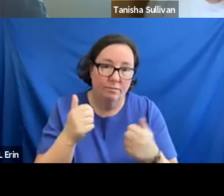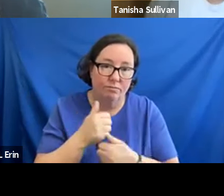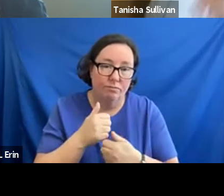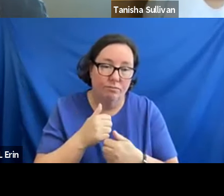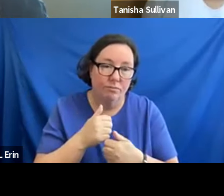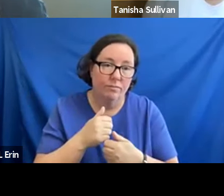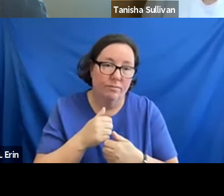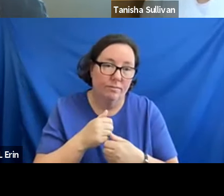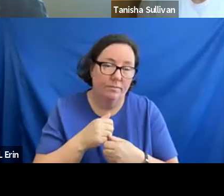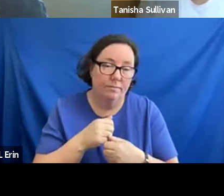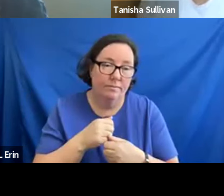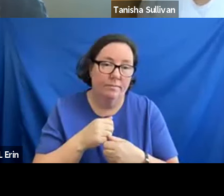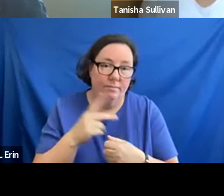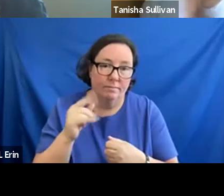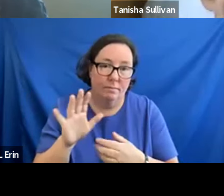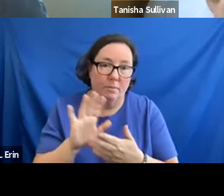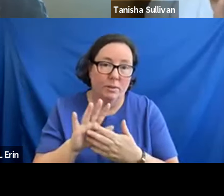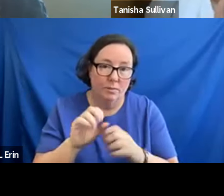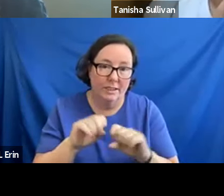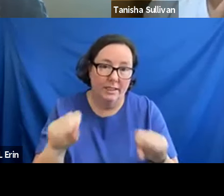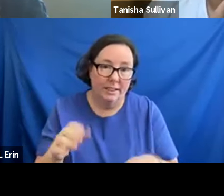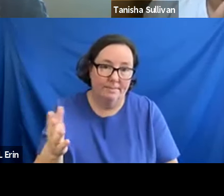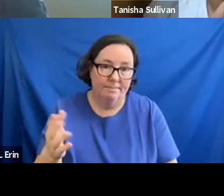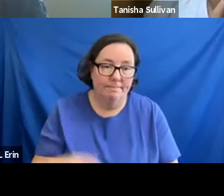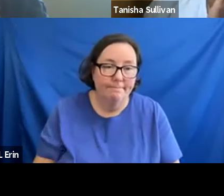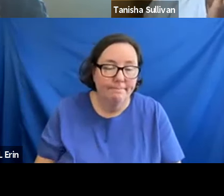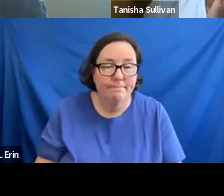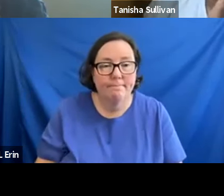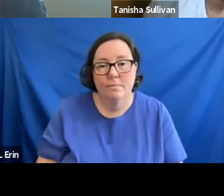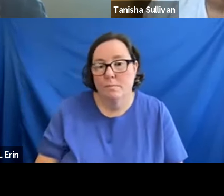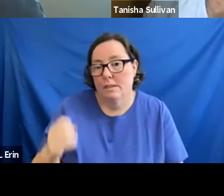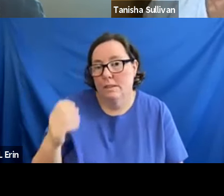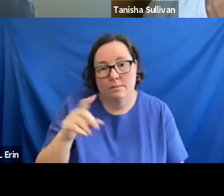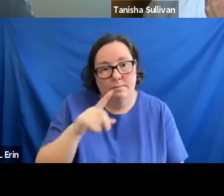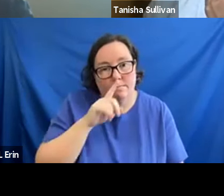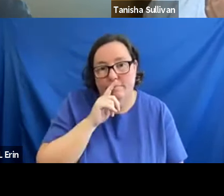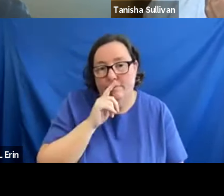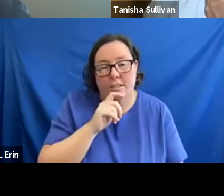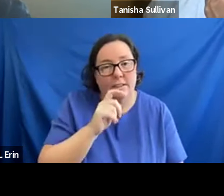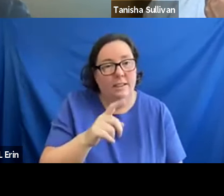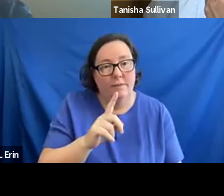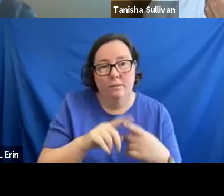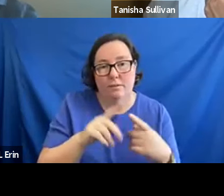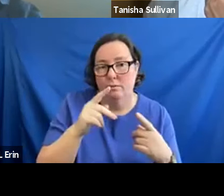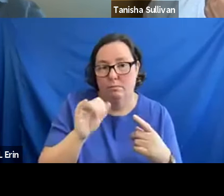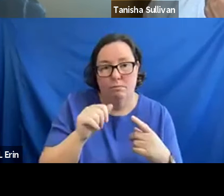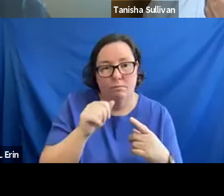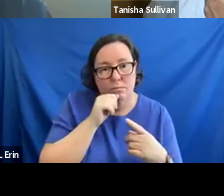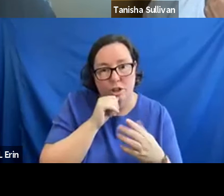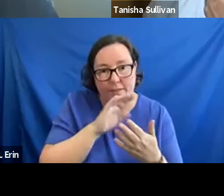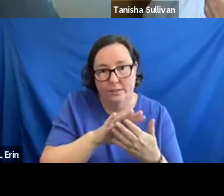of the public school system. So they're not administered